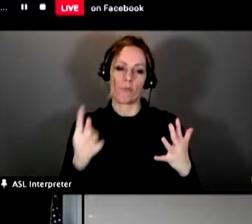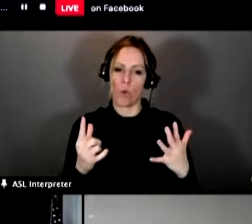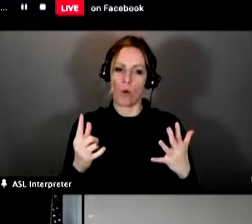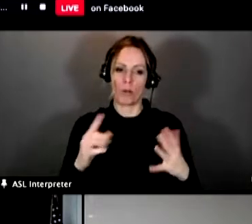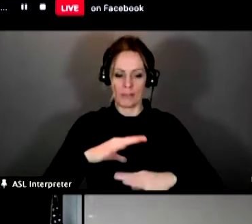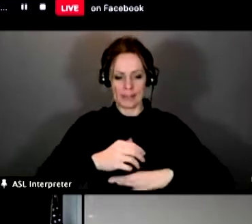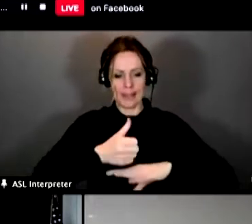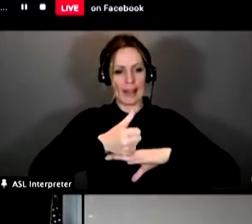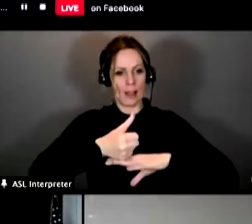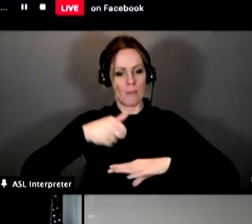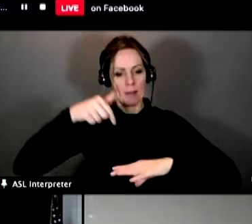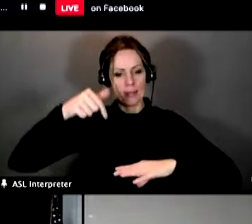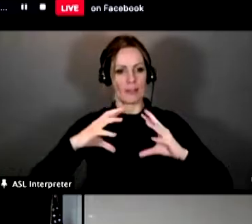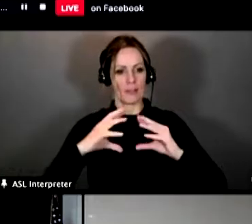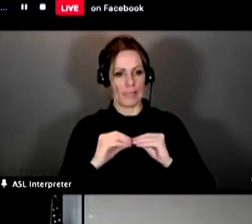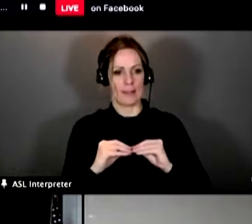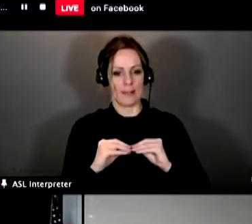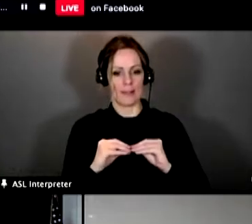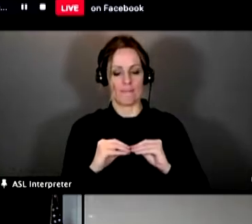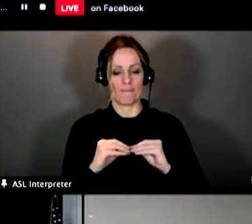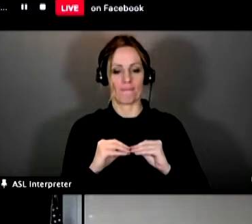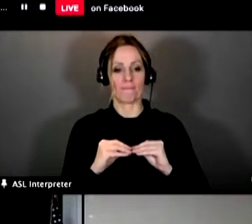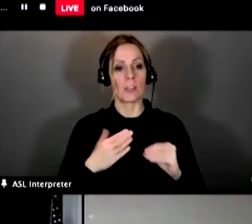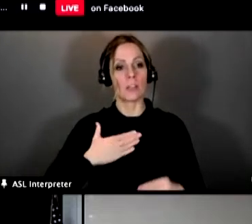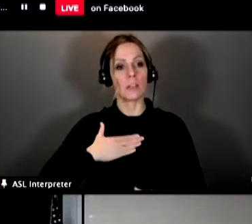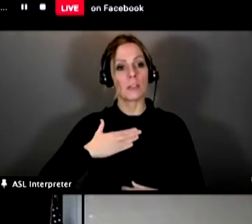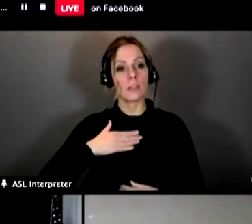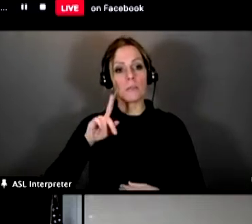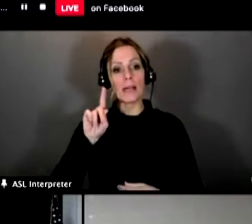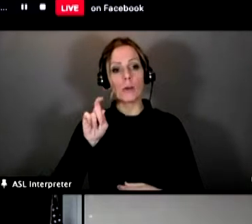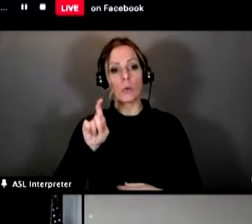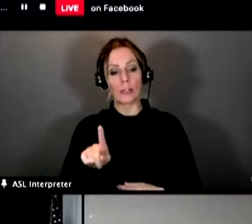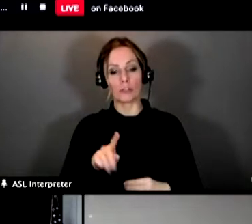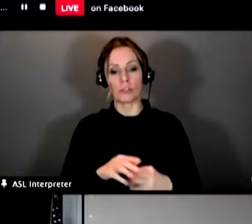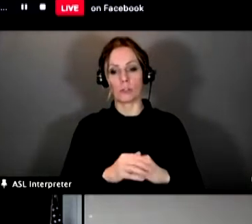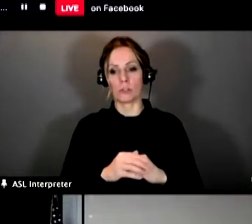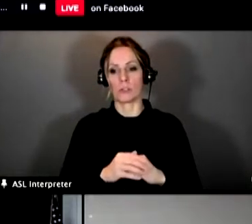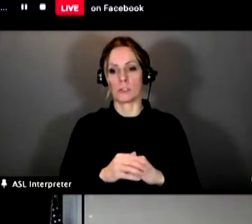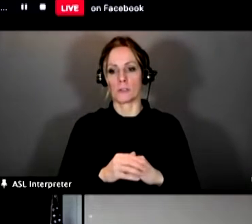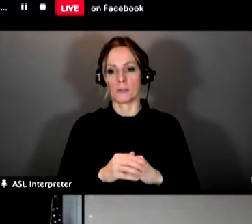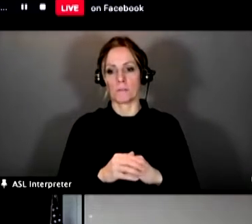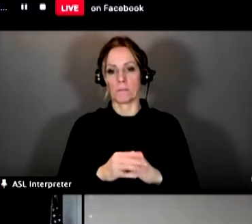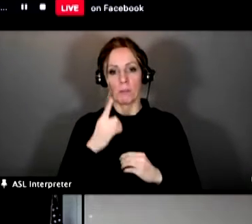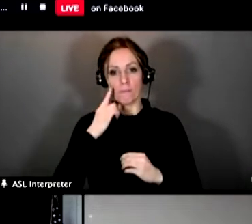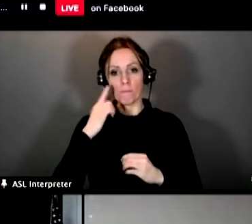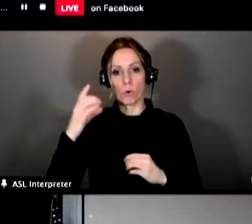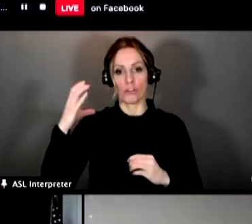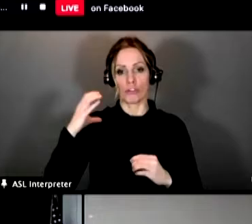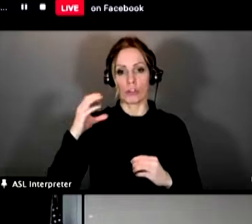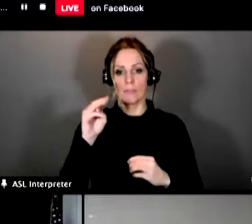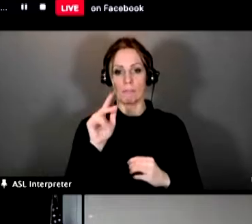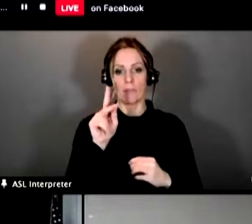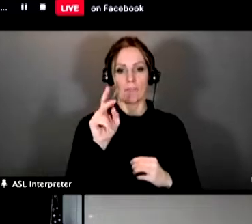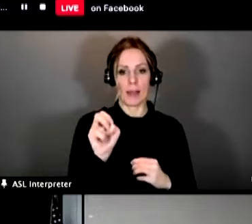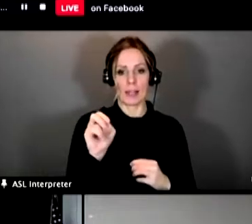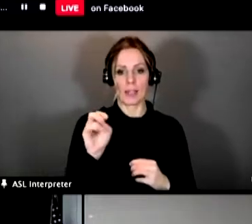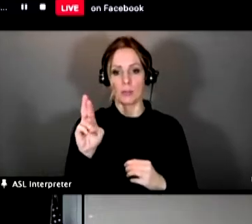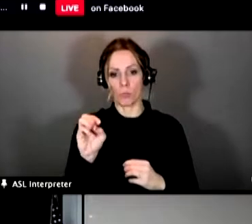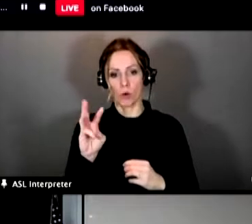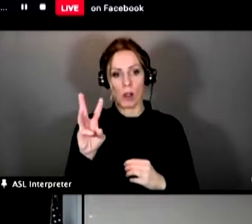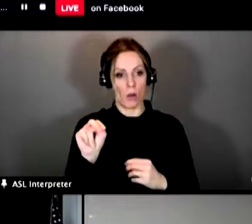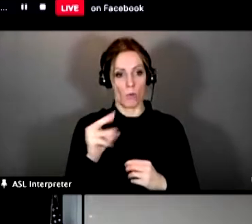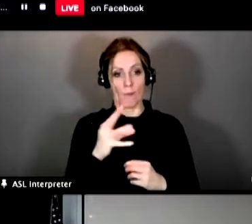spaces. My question is to our Chief Mike Brown and our Mayor